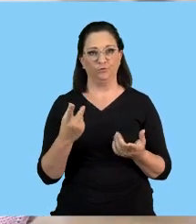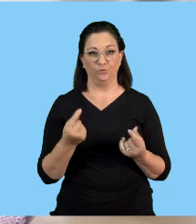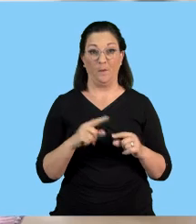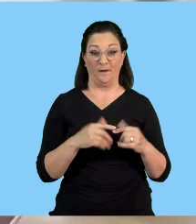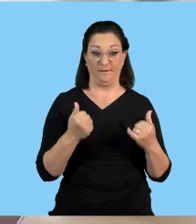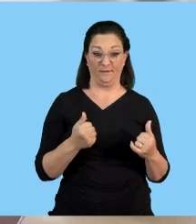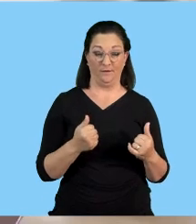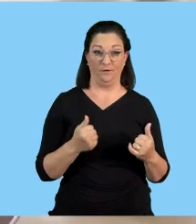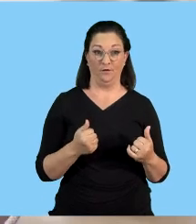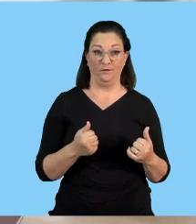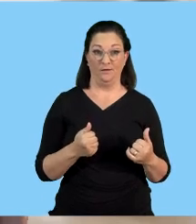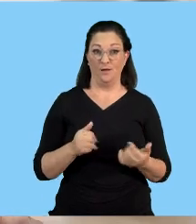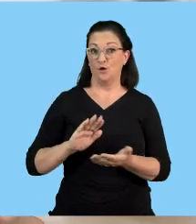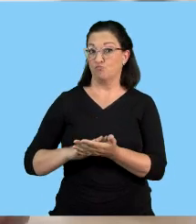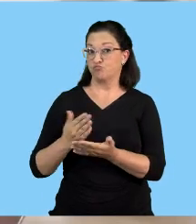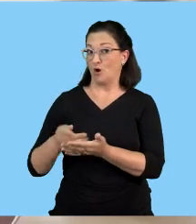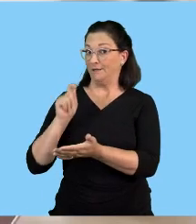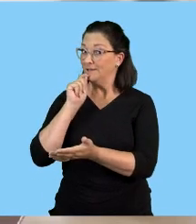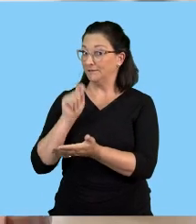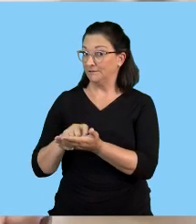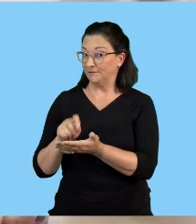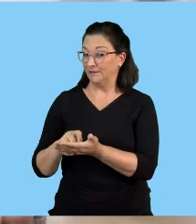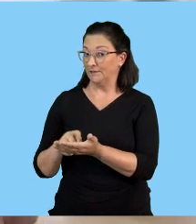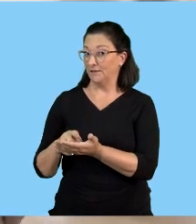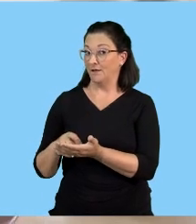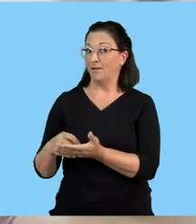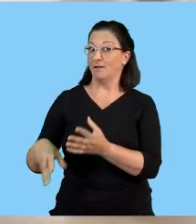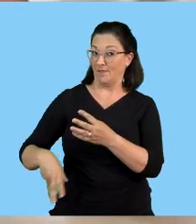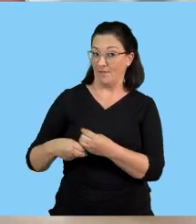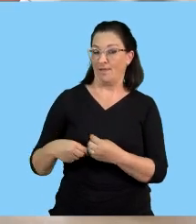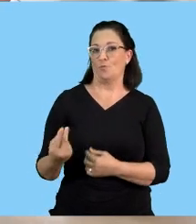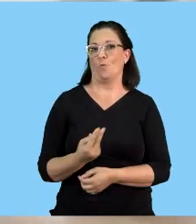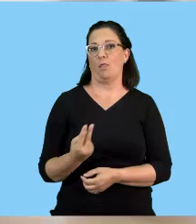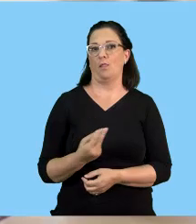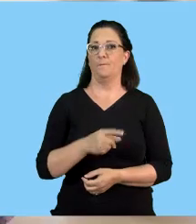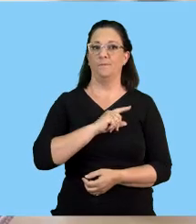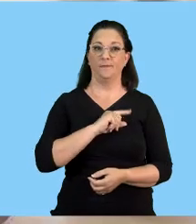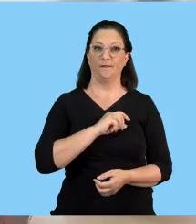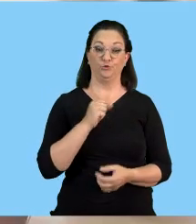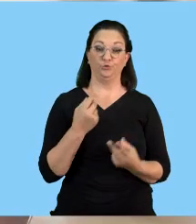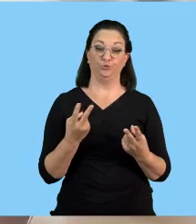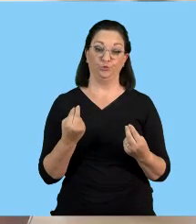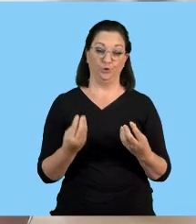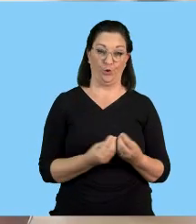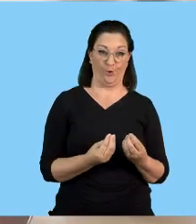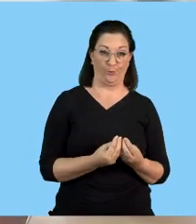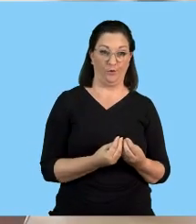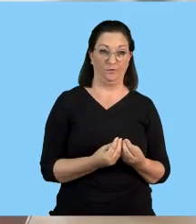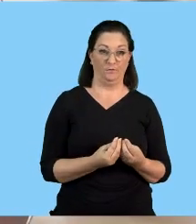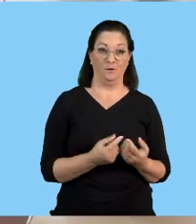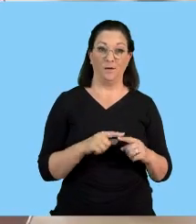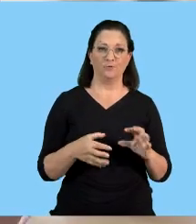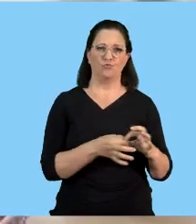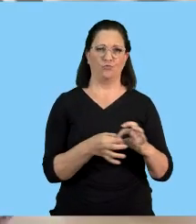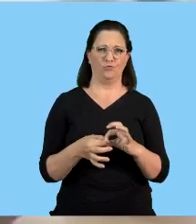strategy, we are now offering fried chicken or fried meat. Do you understand? So the business adds a new product or service that